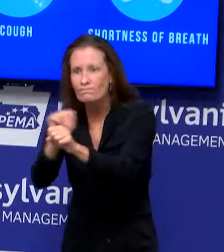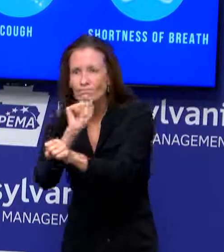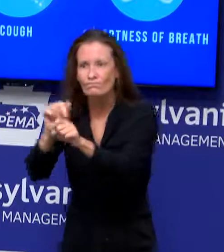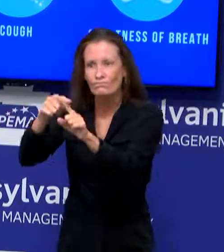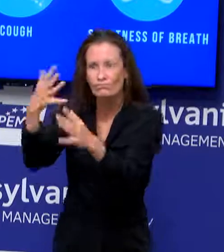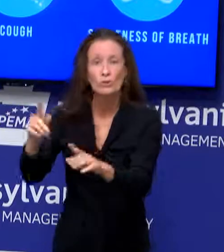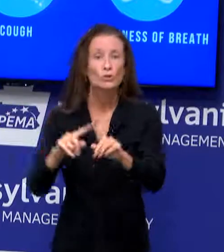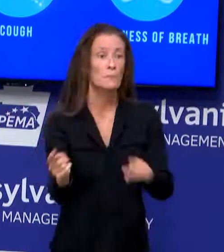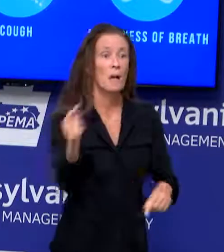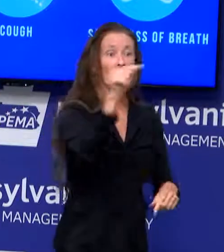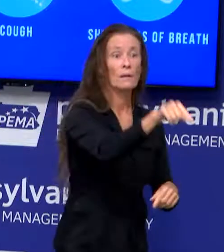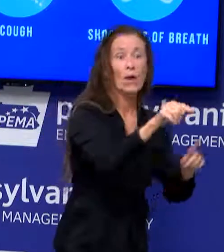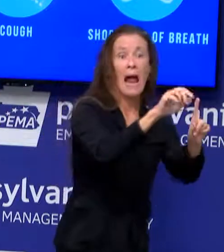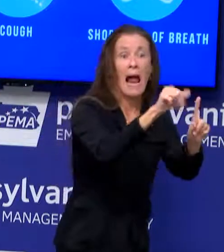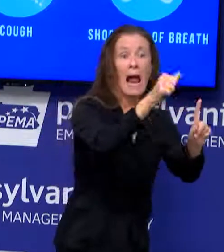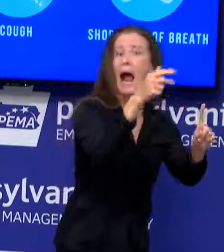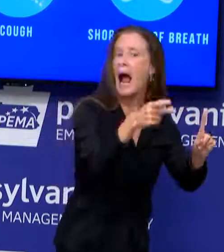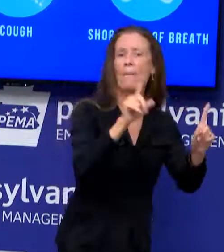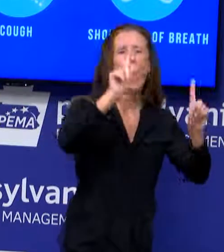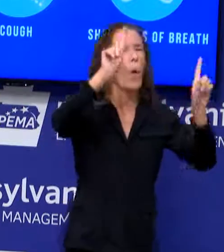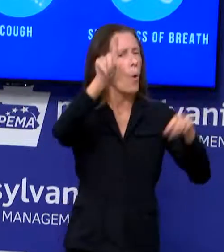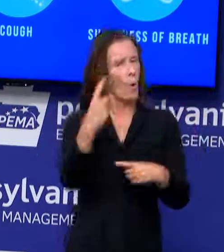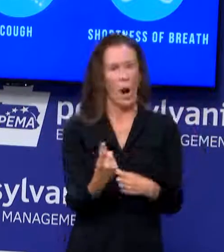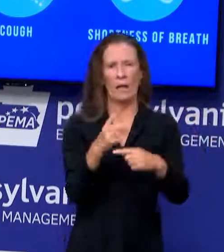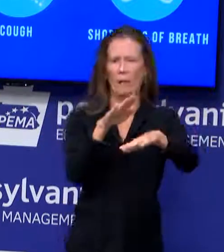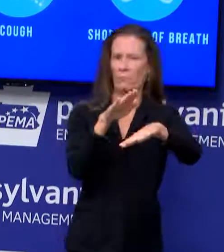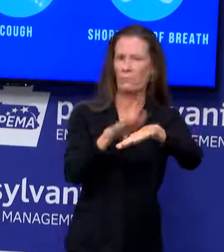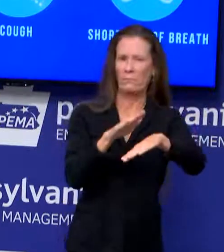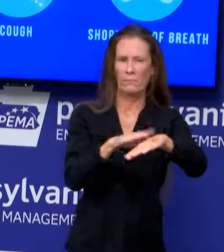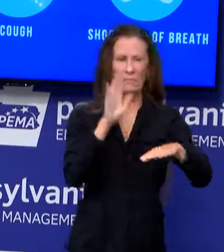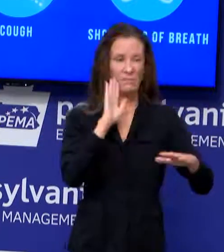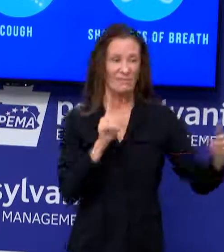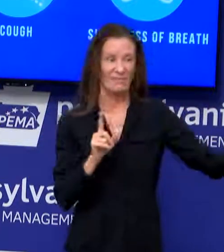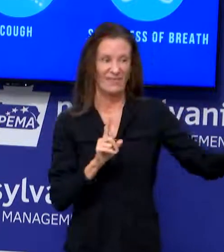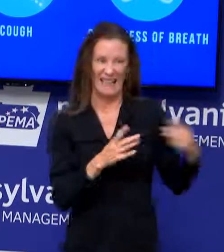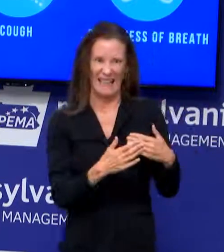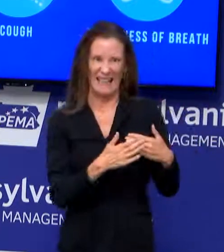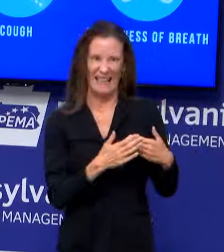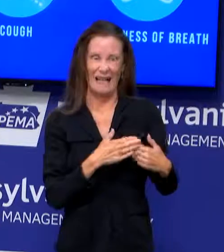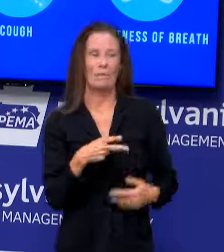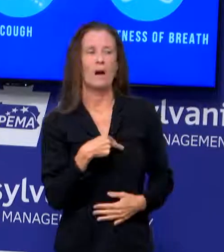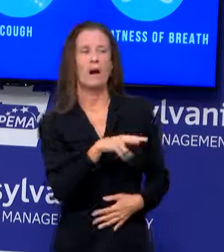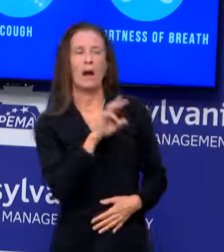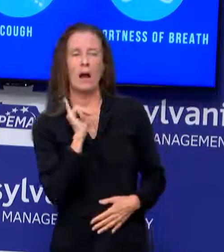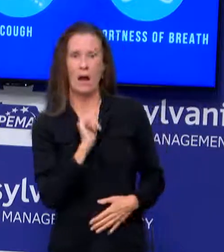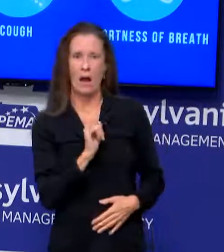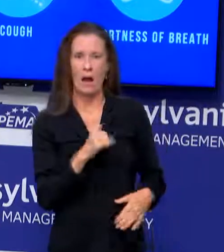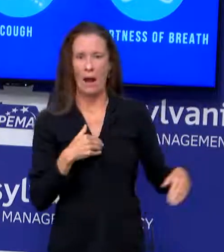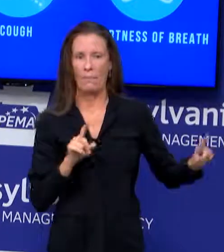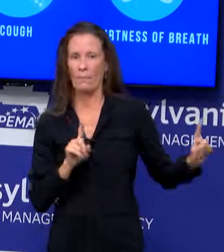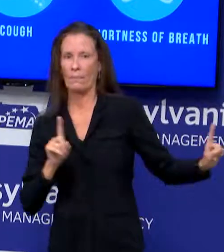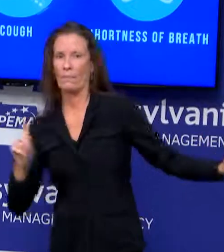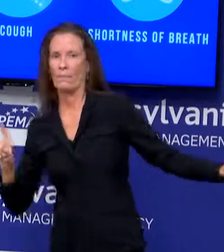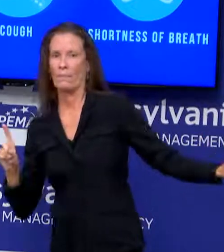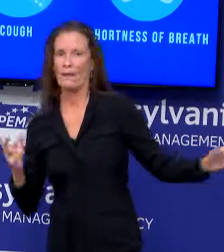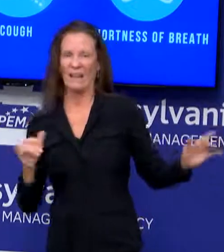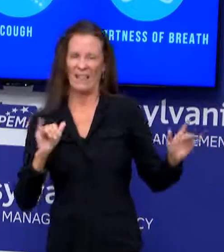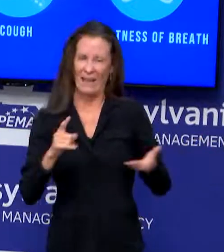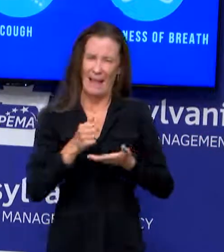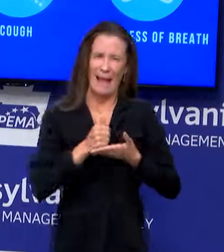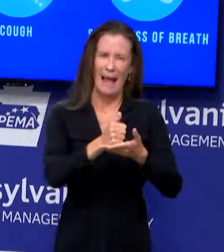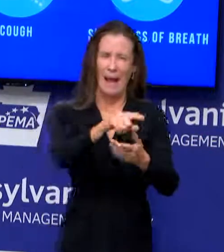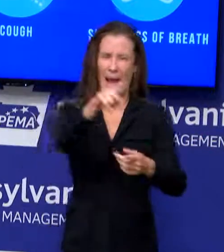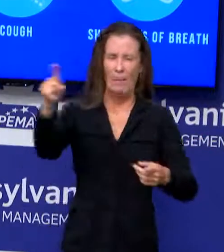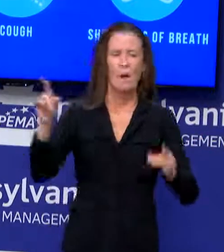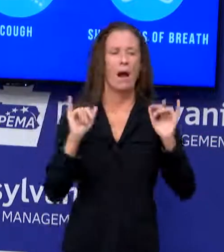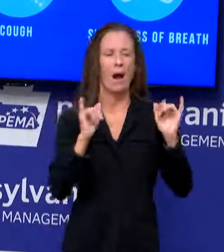they are considered a close contact, and they should quarantine. Otherwise, we might not be able to do that. So it's really going to enhance the work of the case